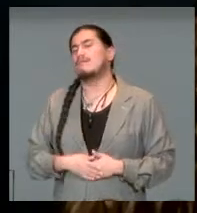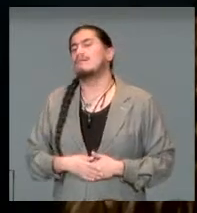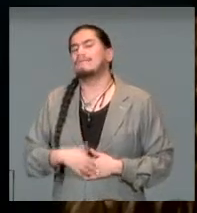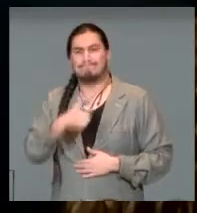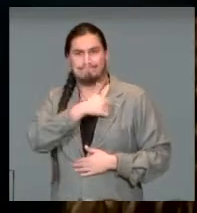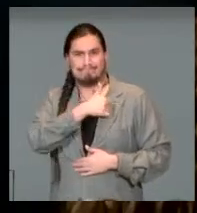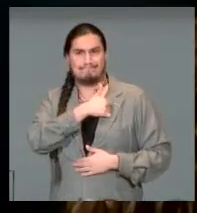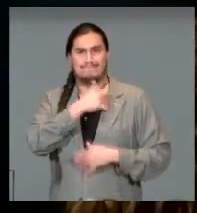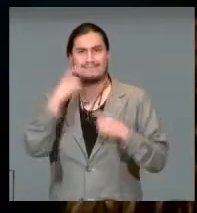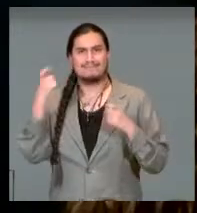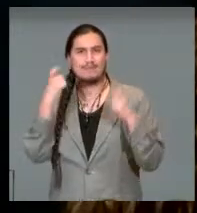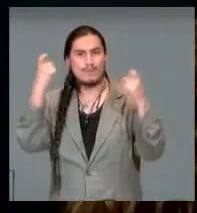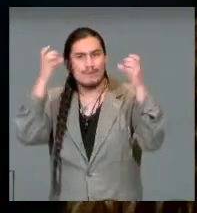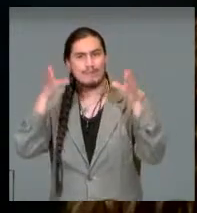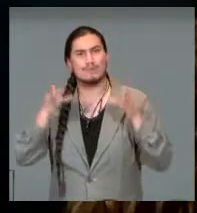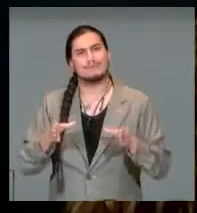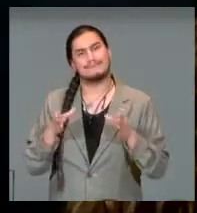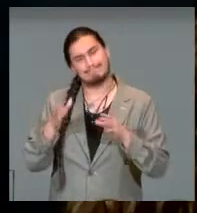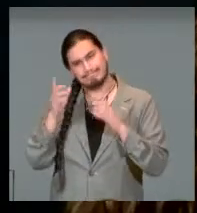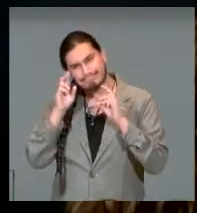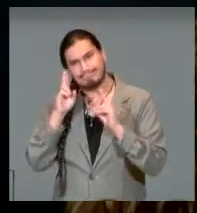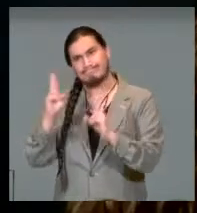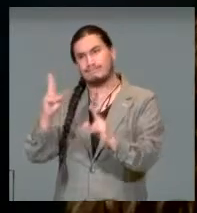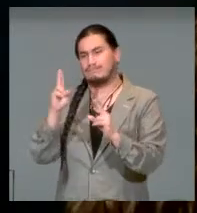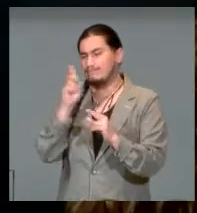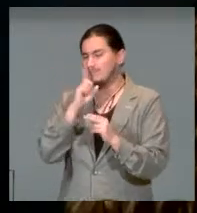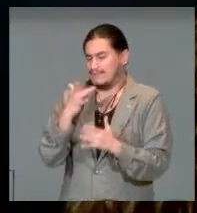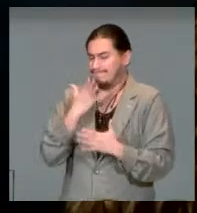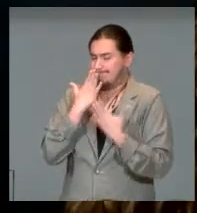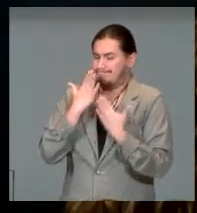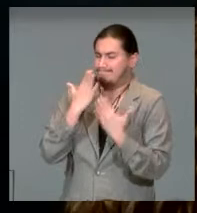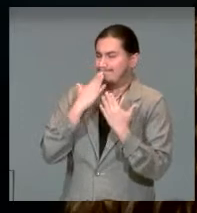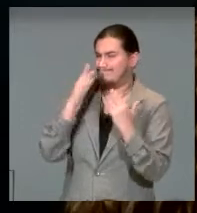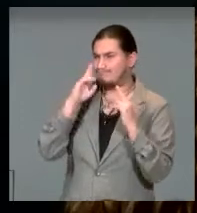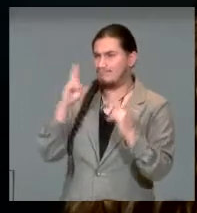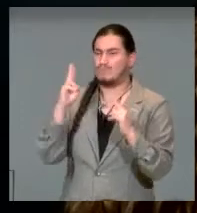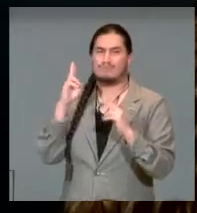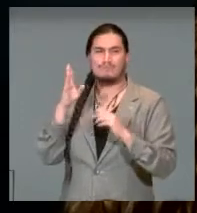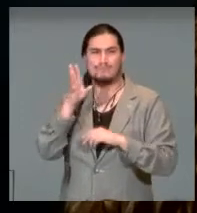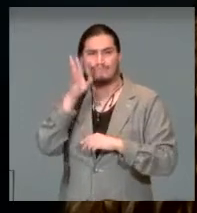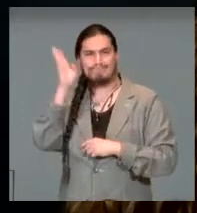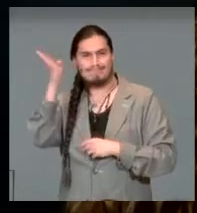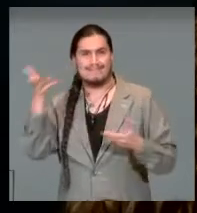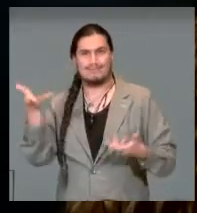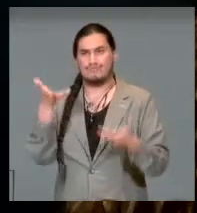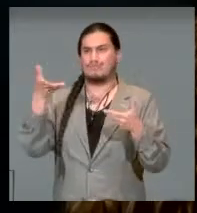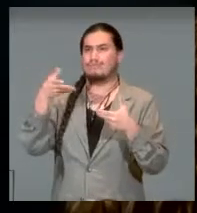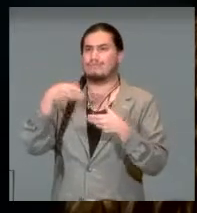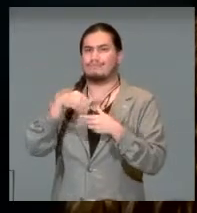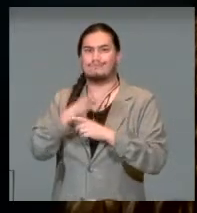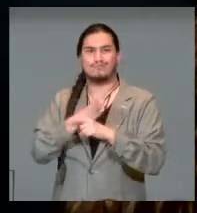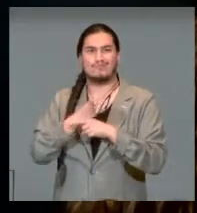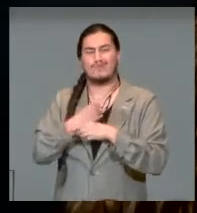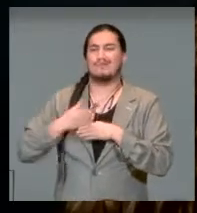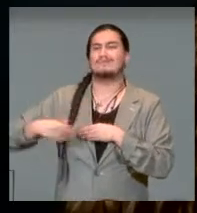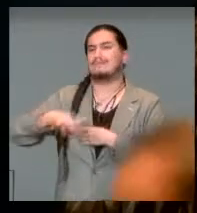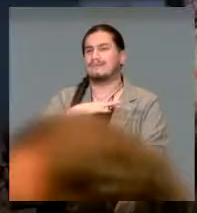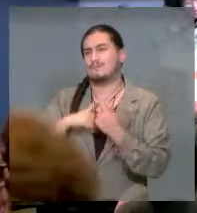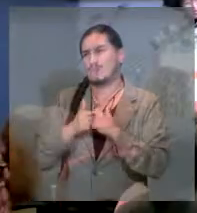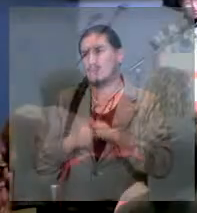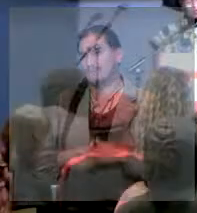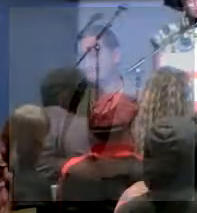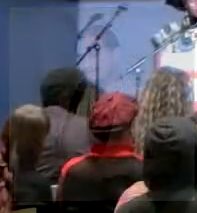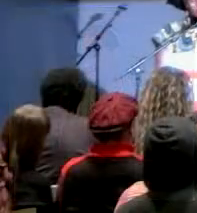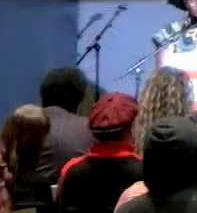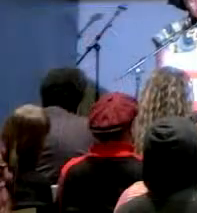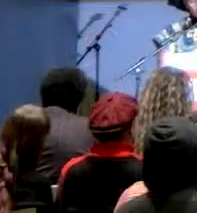am a ceremonial person who is incredibly honored to be able to speak in your space and to share this evening.